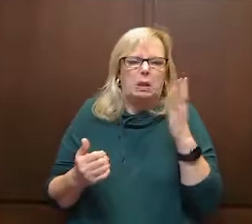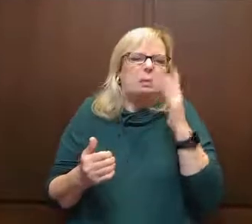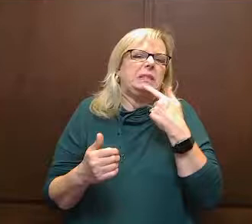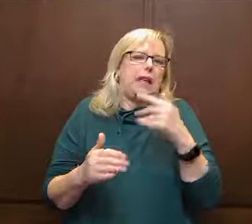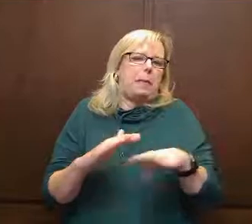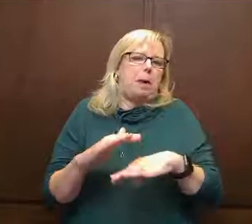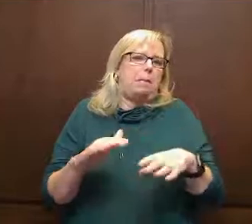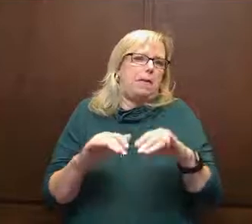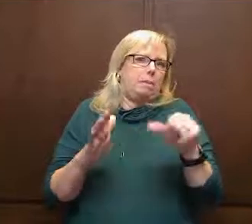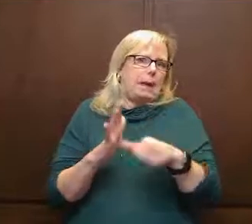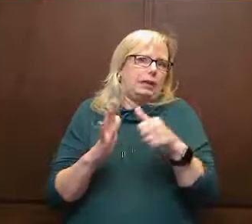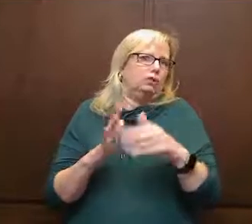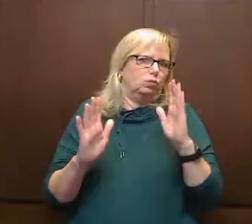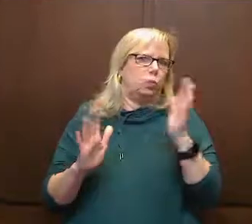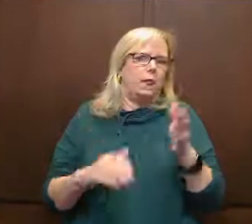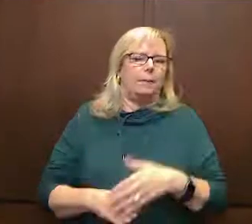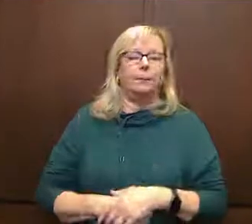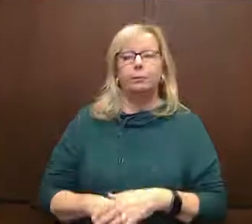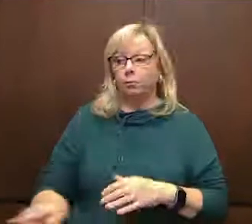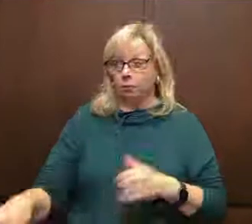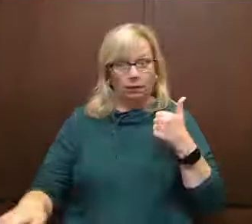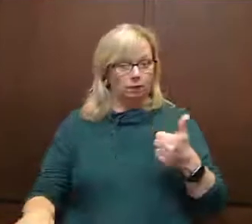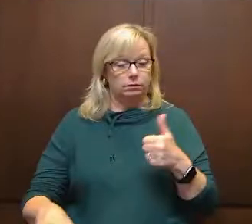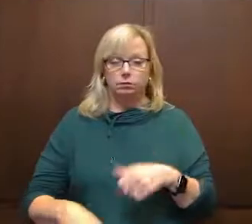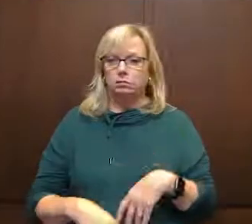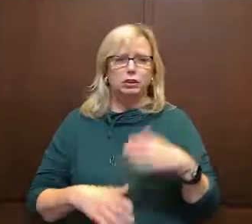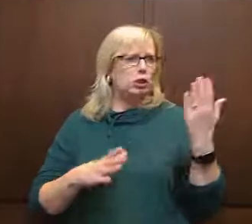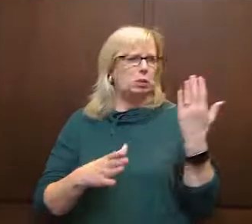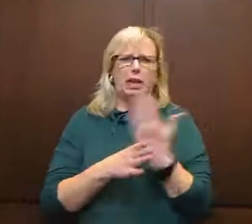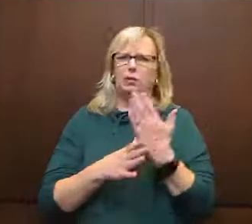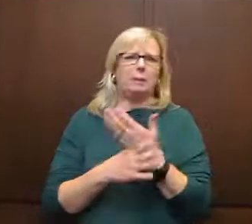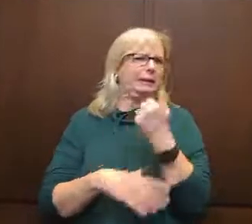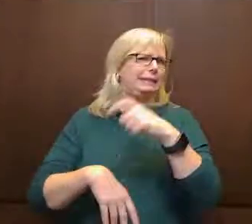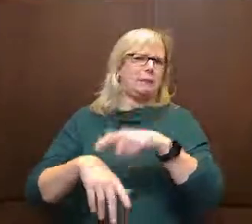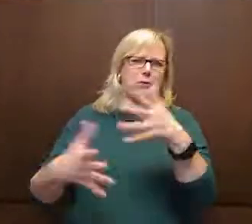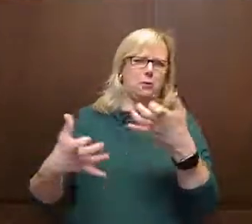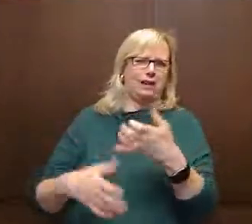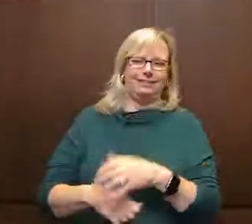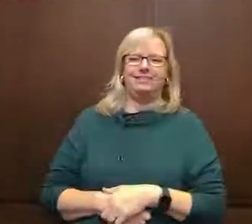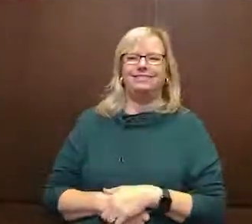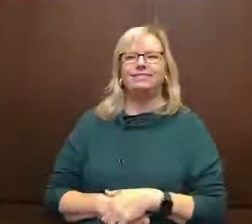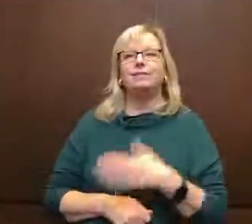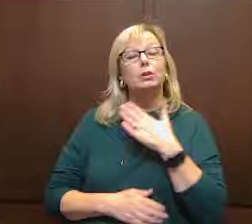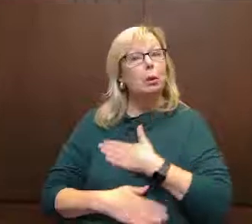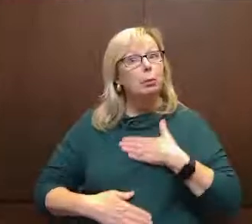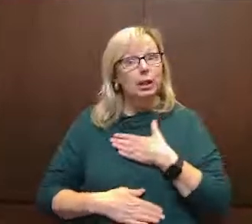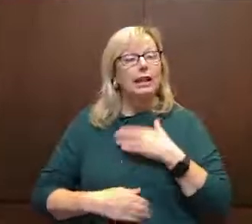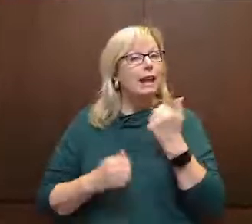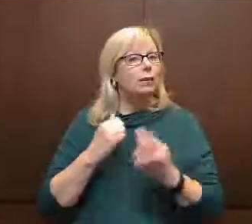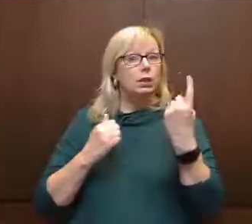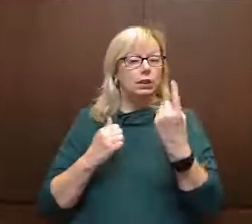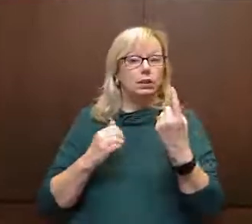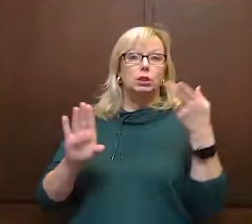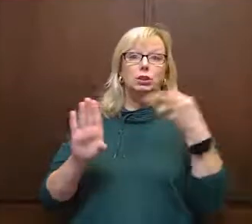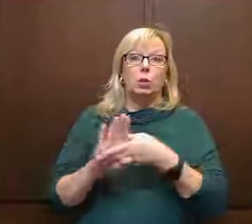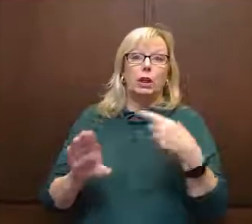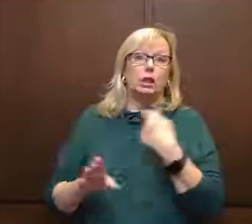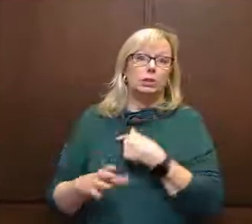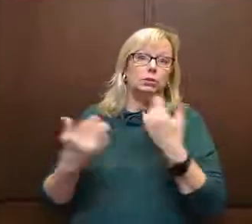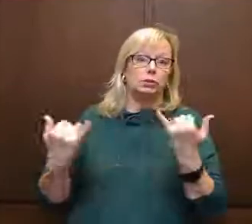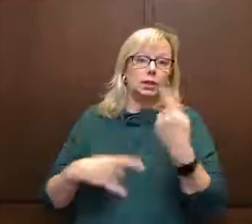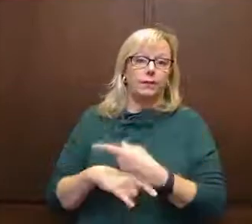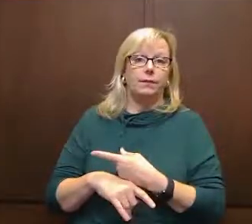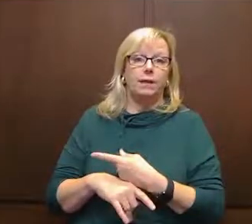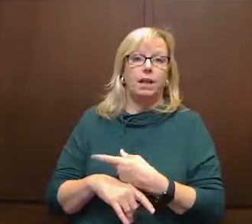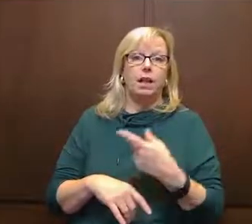that at the bottom of the page. Good. You can interject anytime you want to. So we appreciate everybody joining us today. And like I